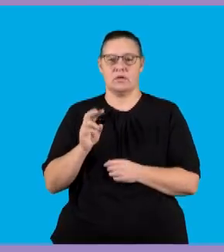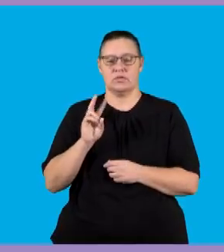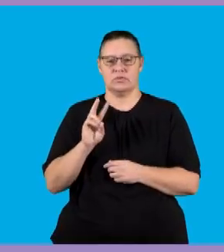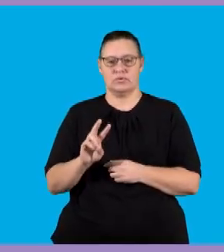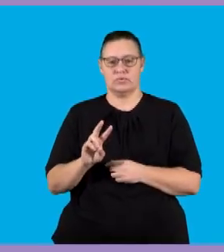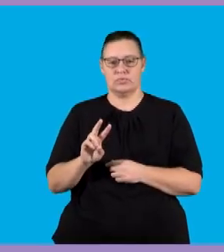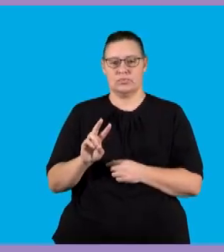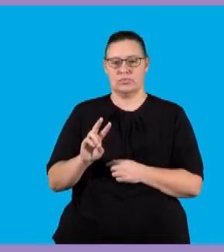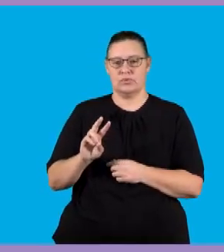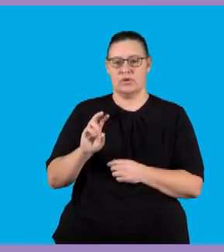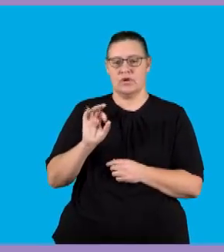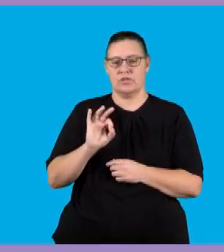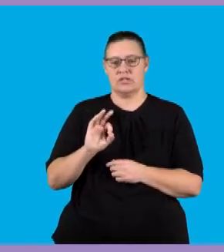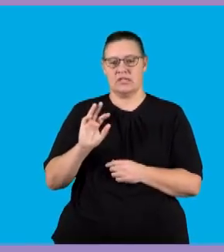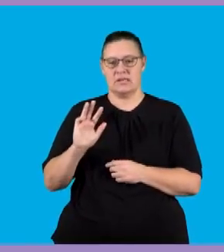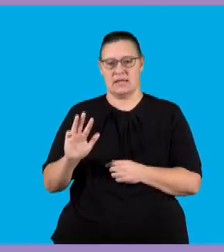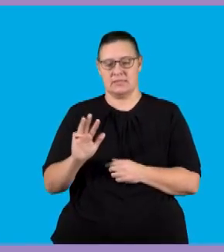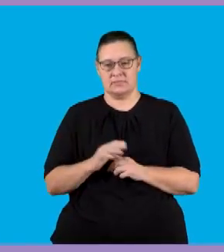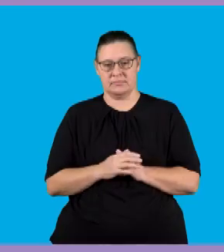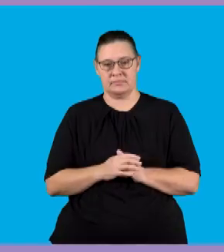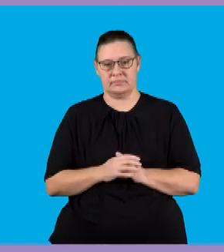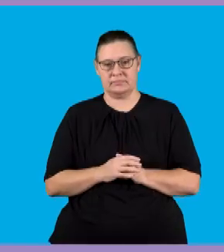1, we are going to get